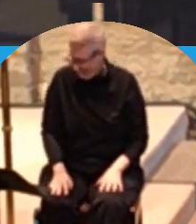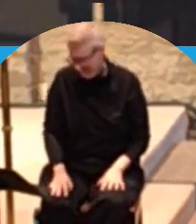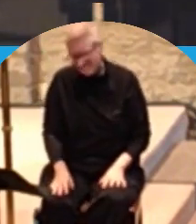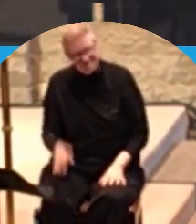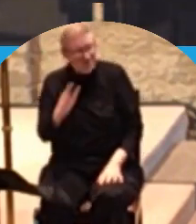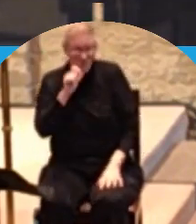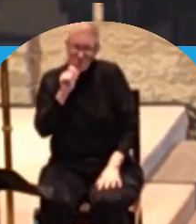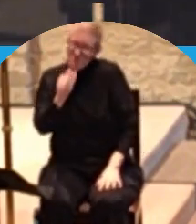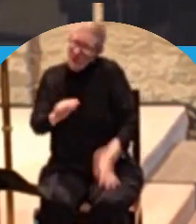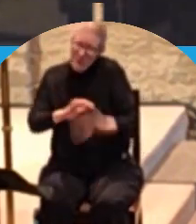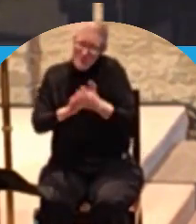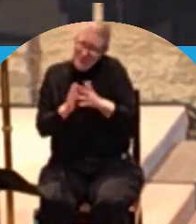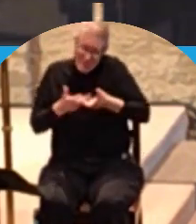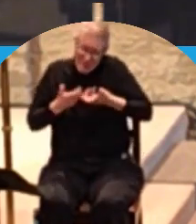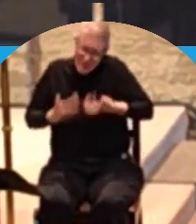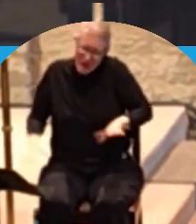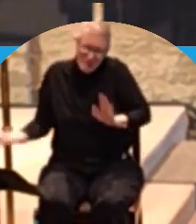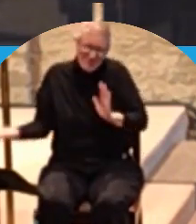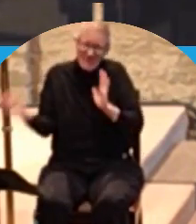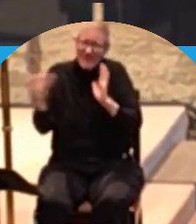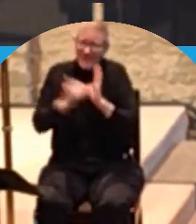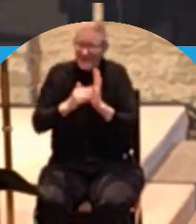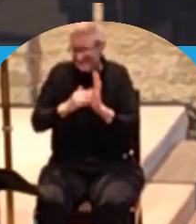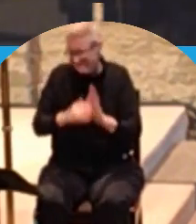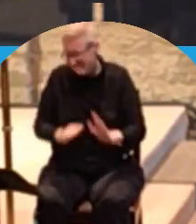lost again.